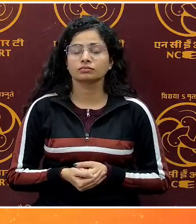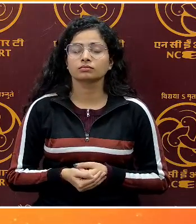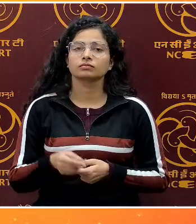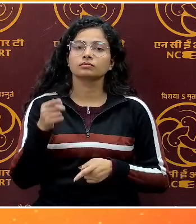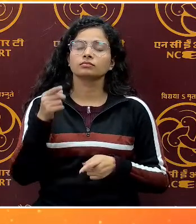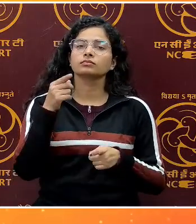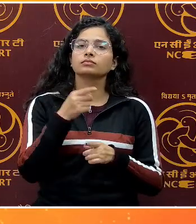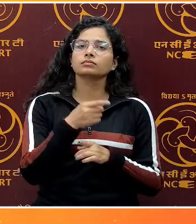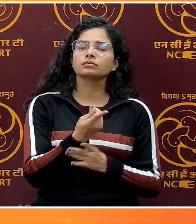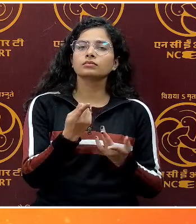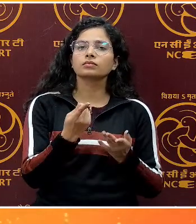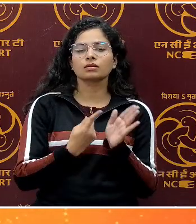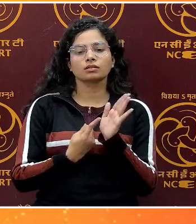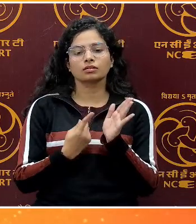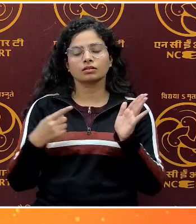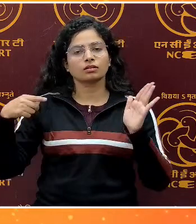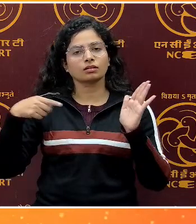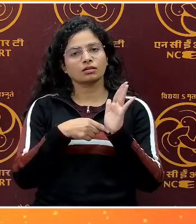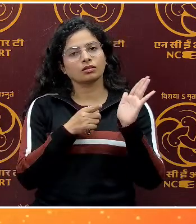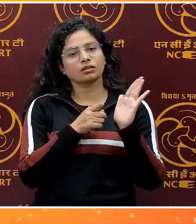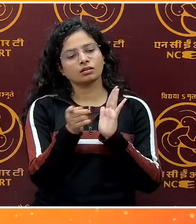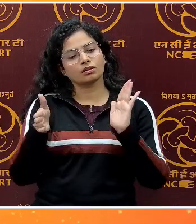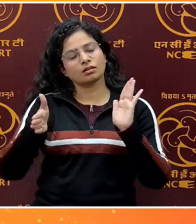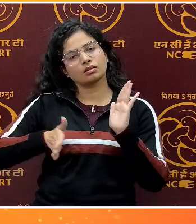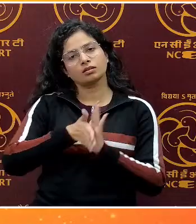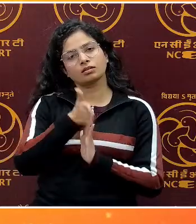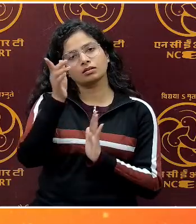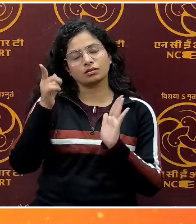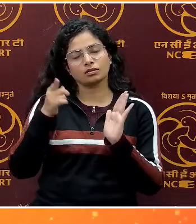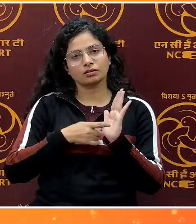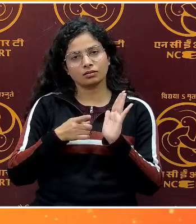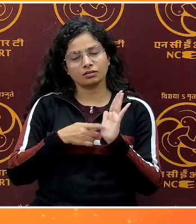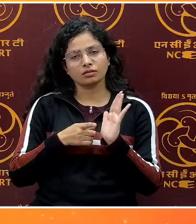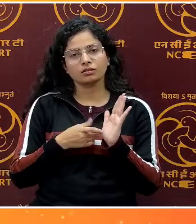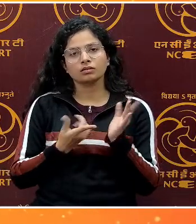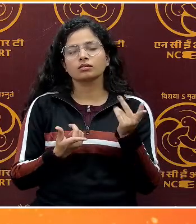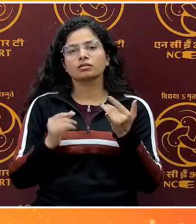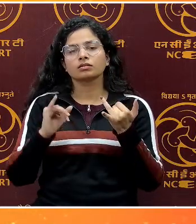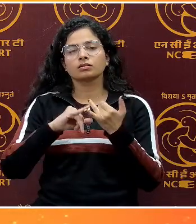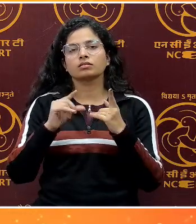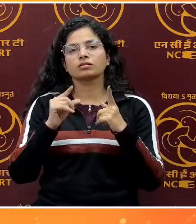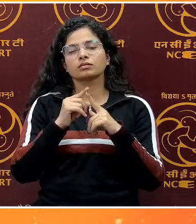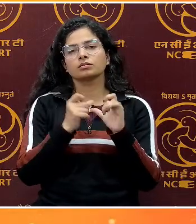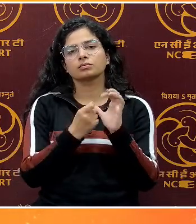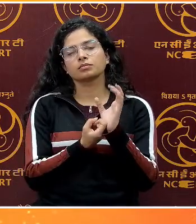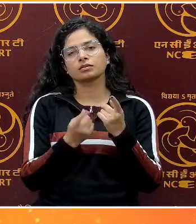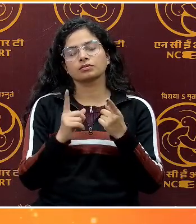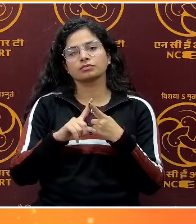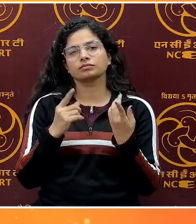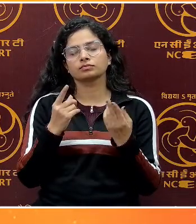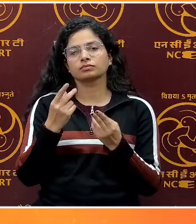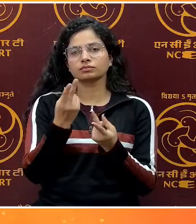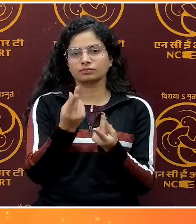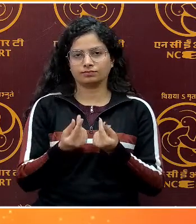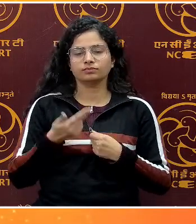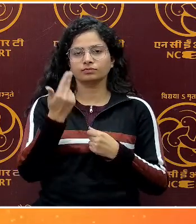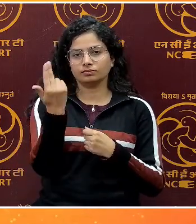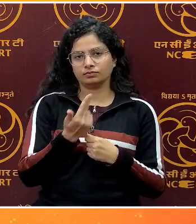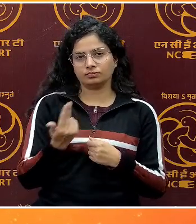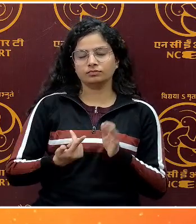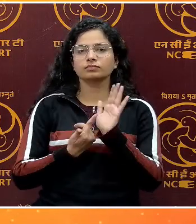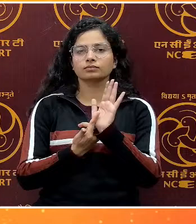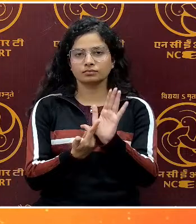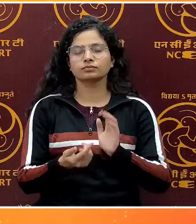They have that reflecting surfaces. They are the part of spheres. Okay, so we'll quickly draw that also. All